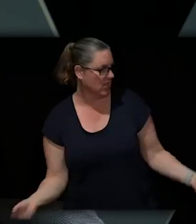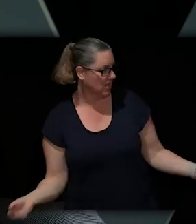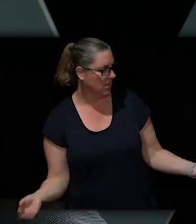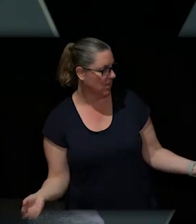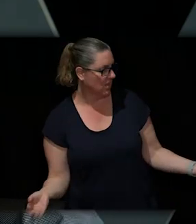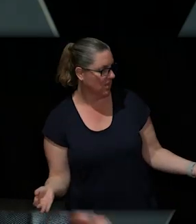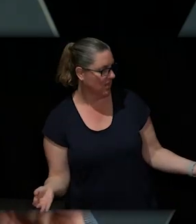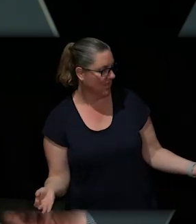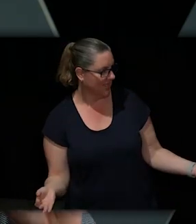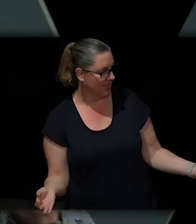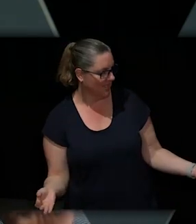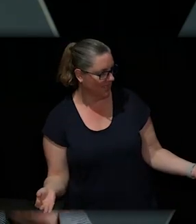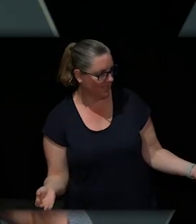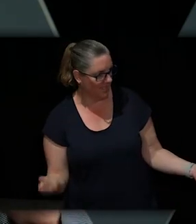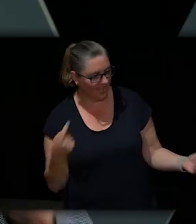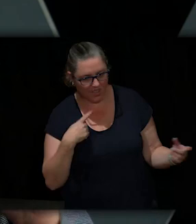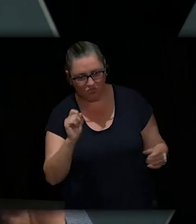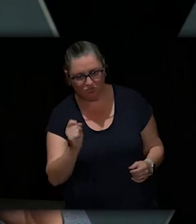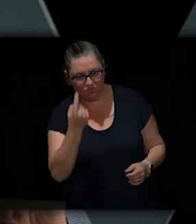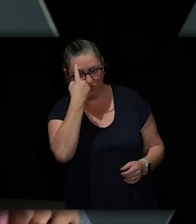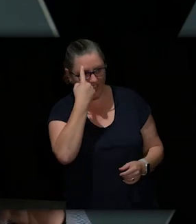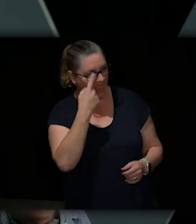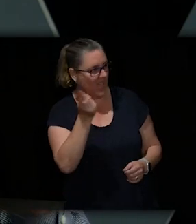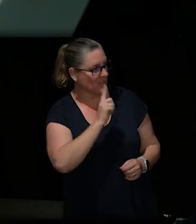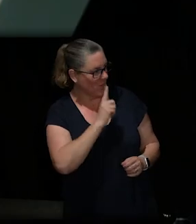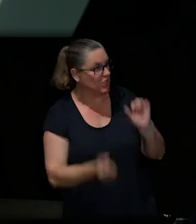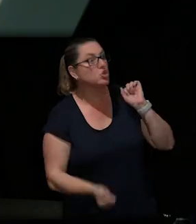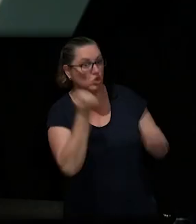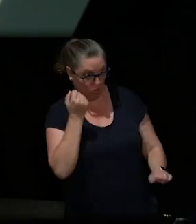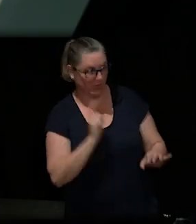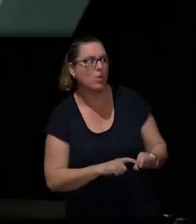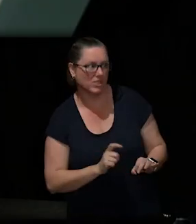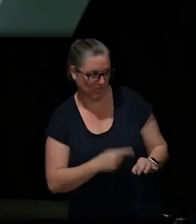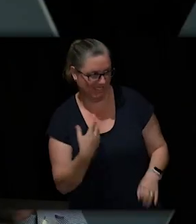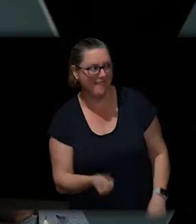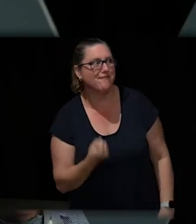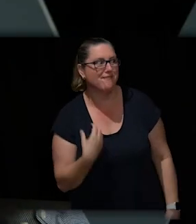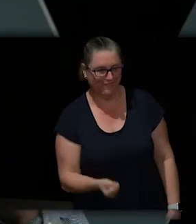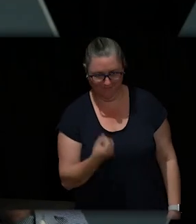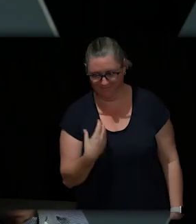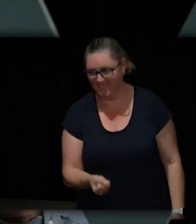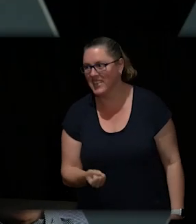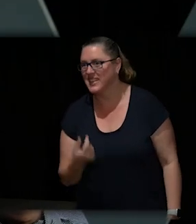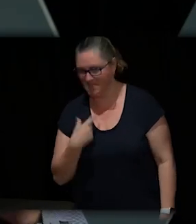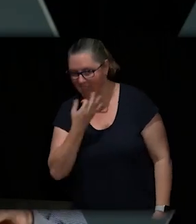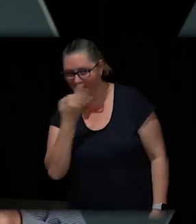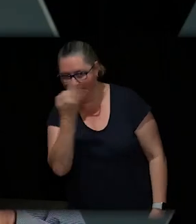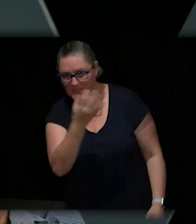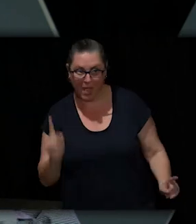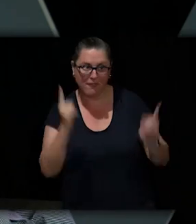And I knew in that moment that stupid questions do exist. And I had just asked one on my first day at the White